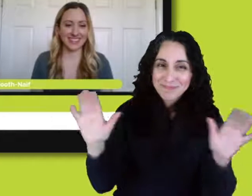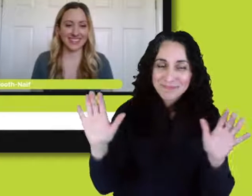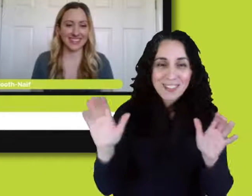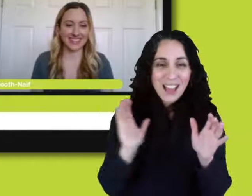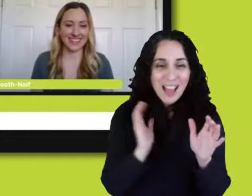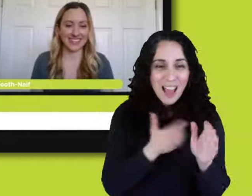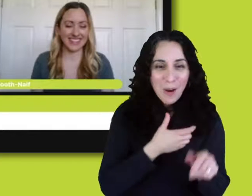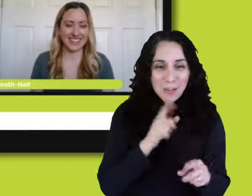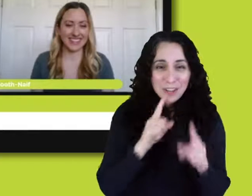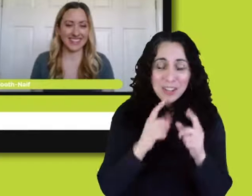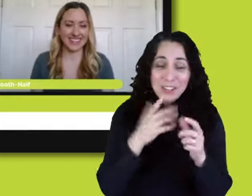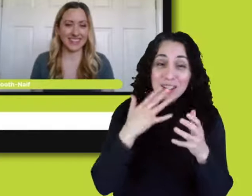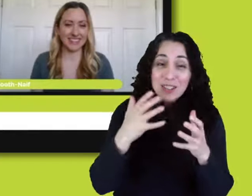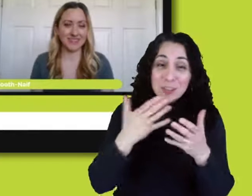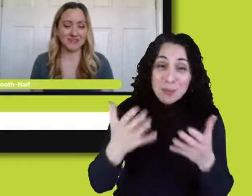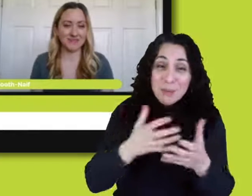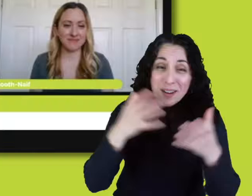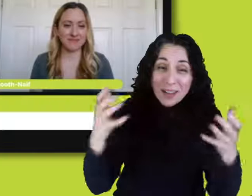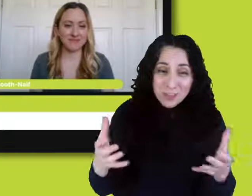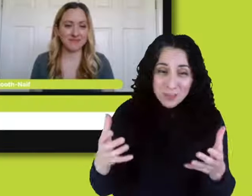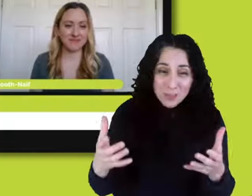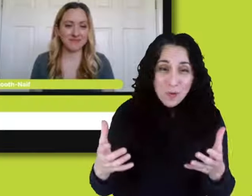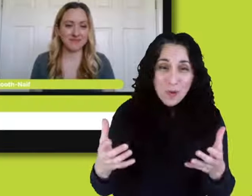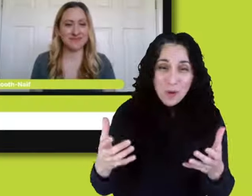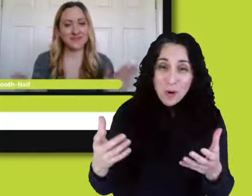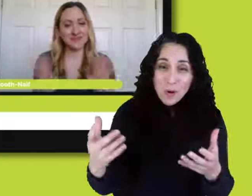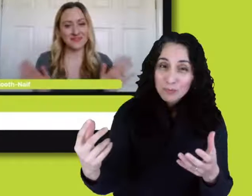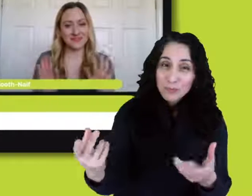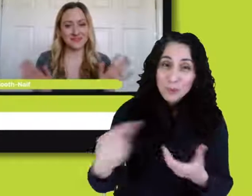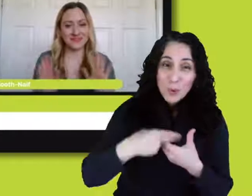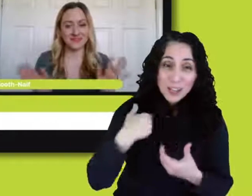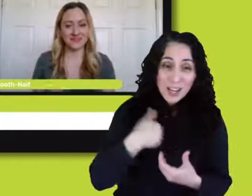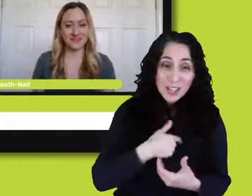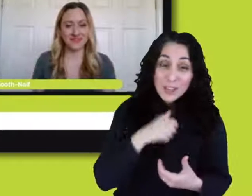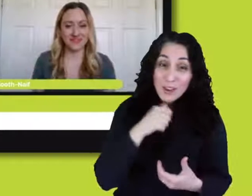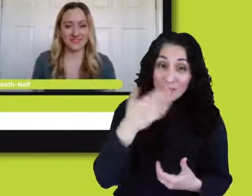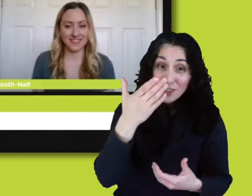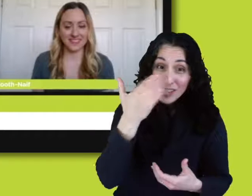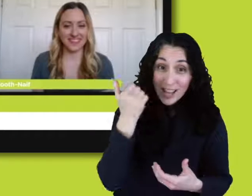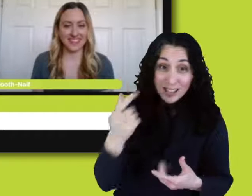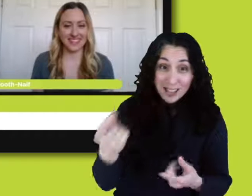we've reached the end of our talk. So thank you guys so much for tuning